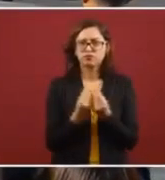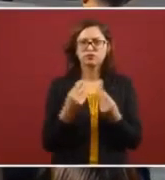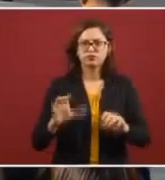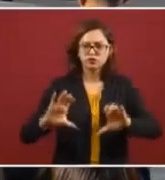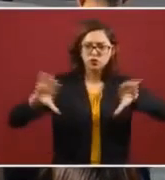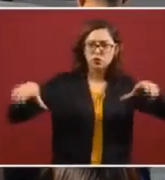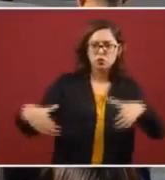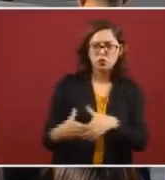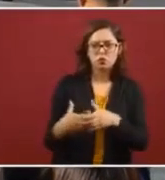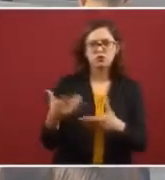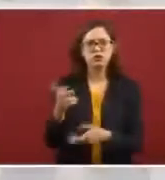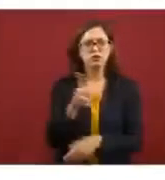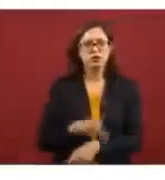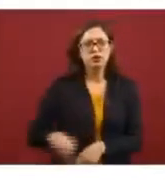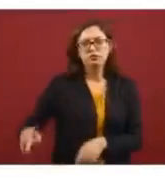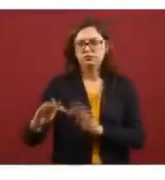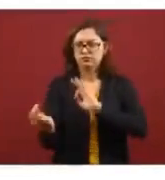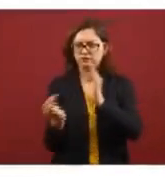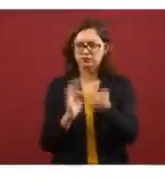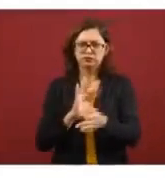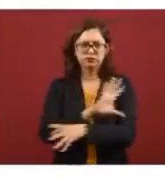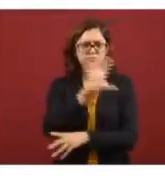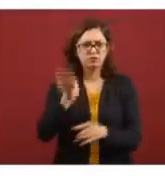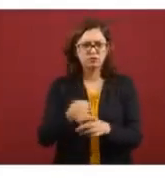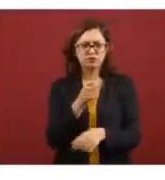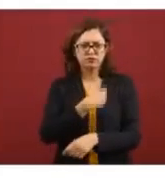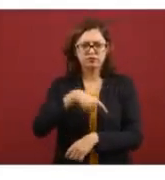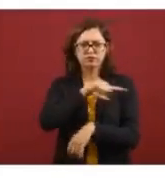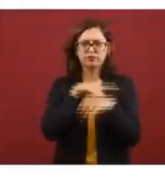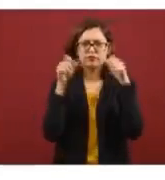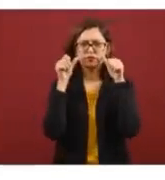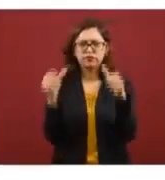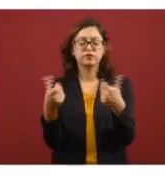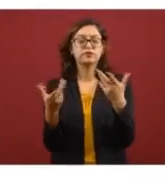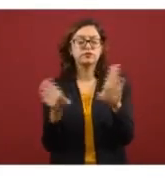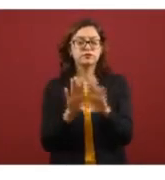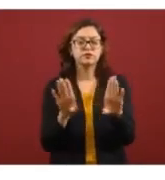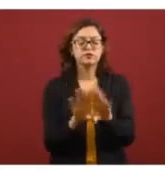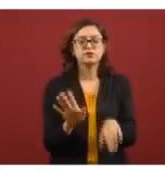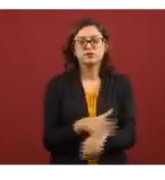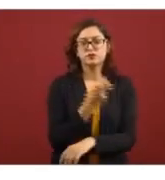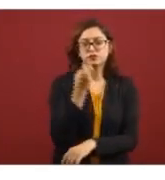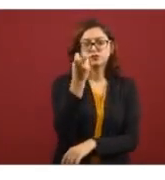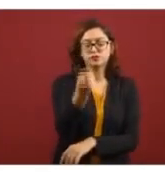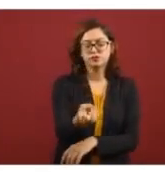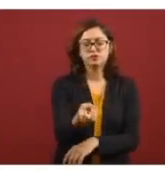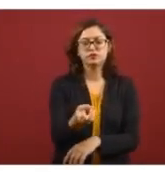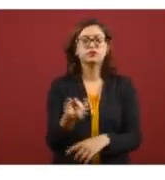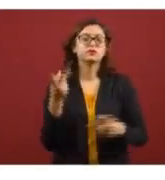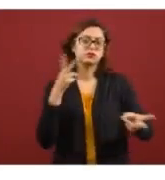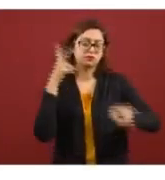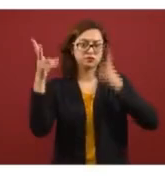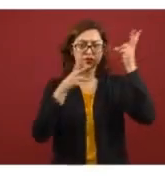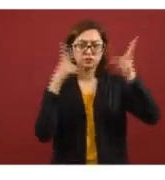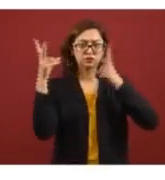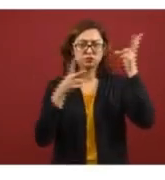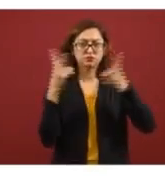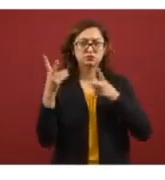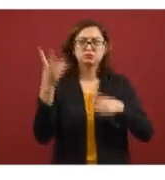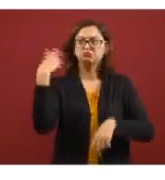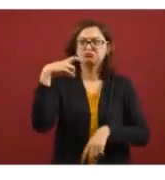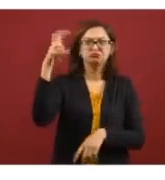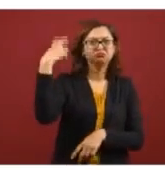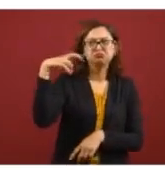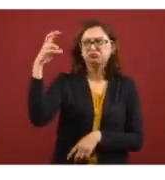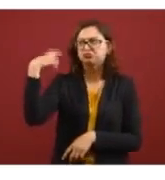whole model in its conjunction, like altogether. And in that sense, one of the results of this of these